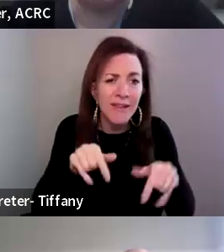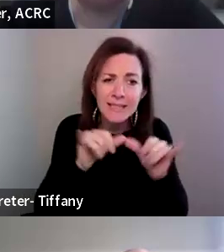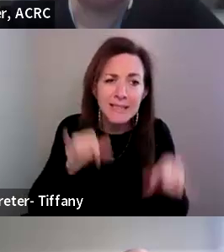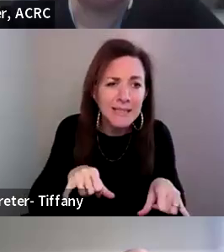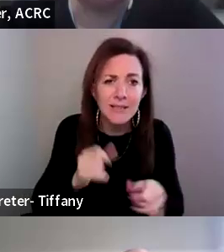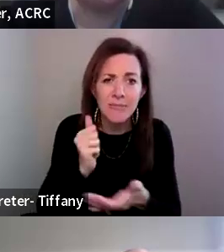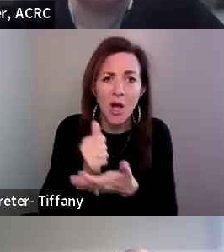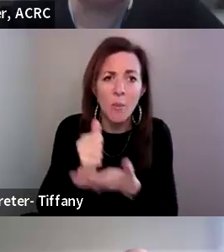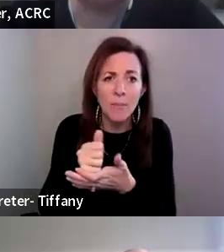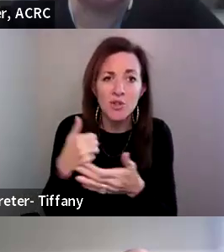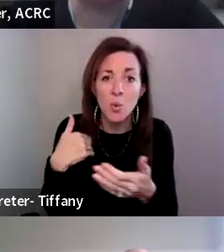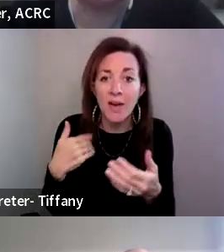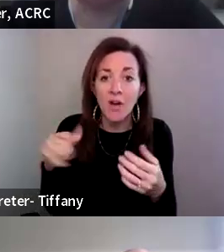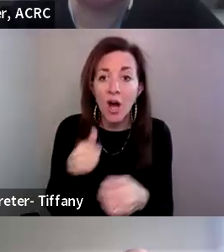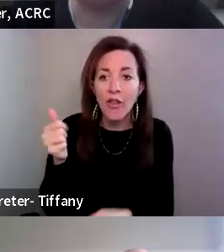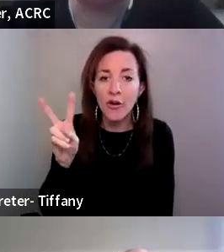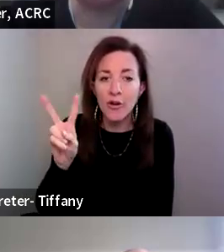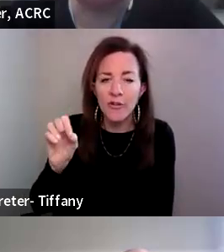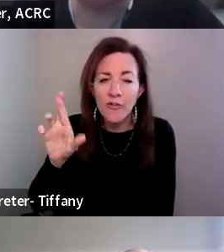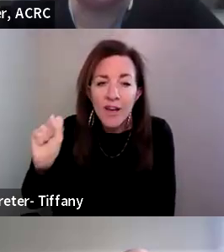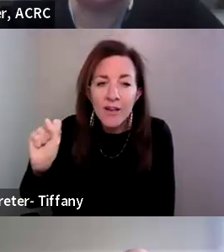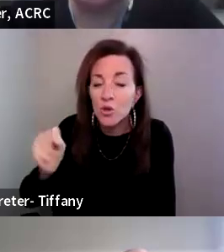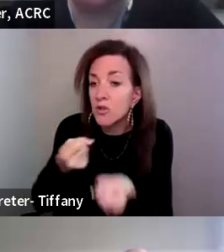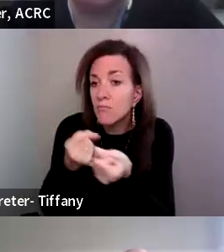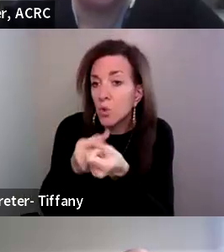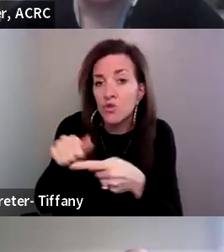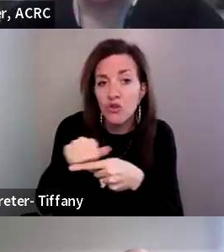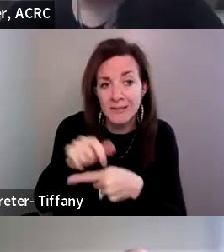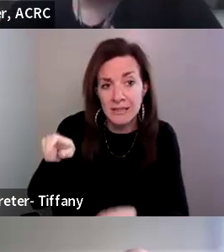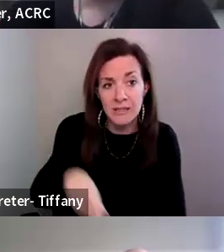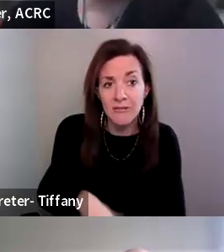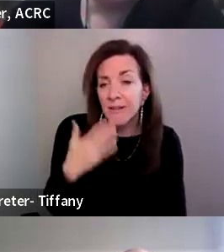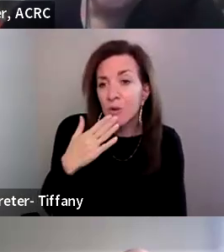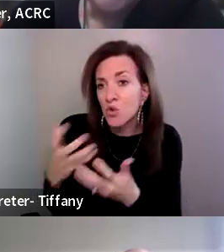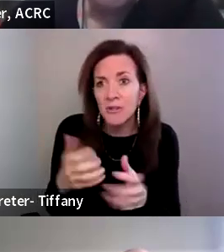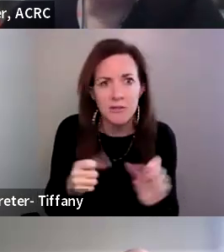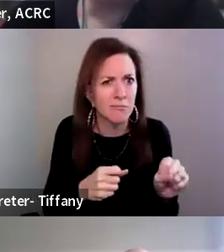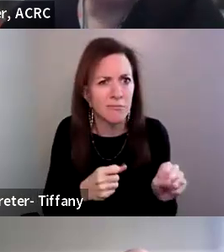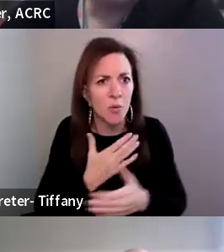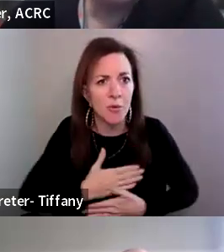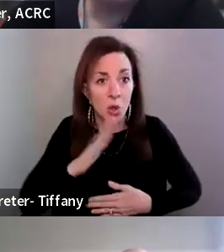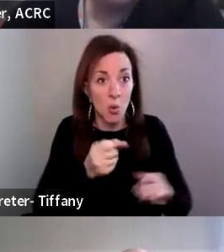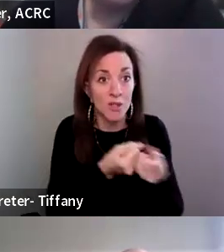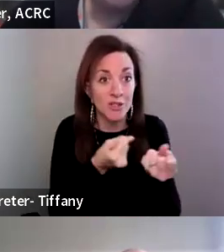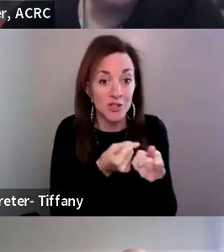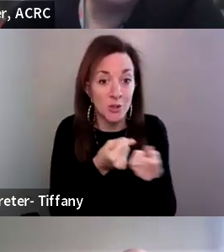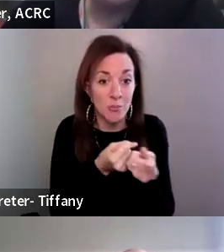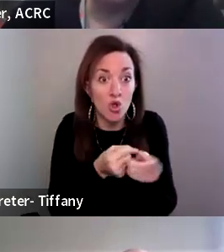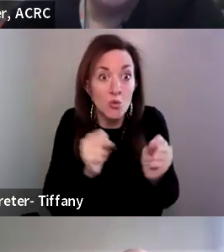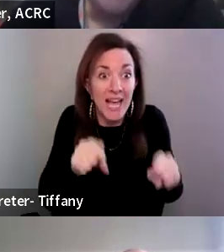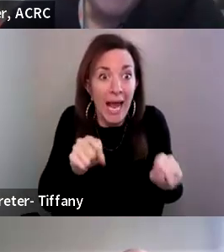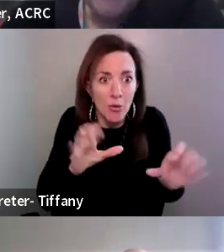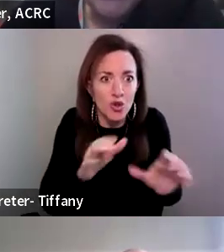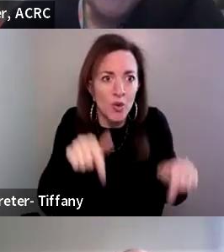get, other vendors the support and the training that they need. So thank you so much. Yeah, well, we appreciate your support to be able to do it.